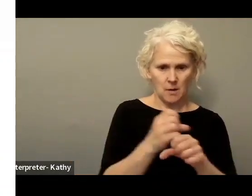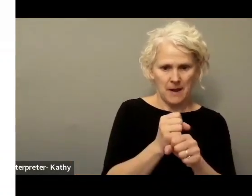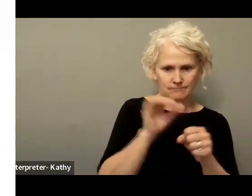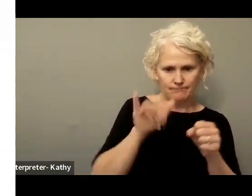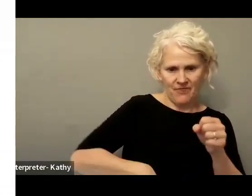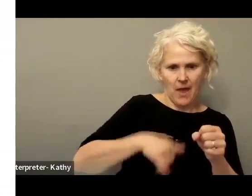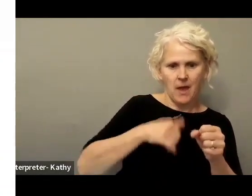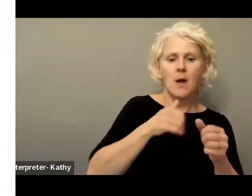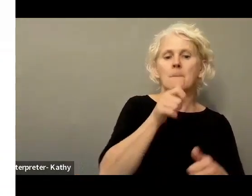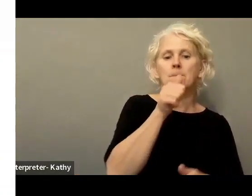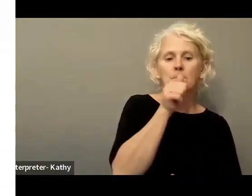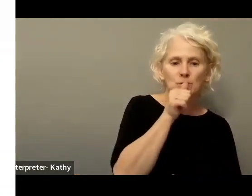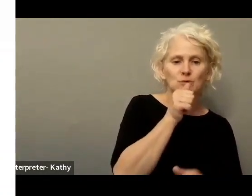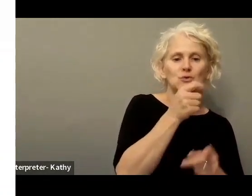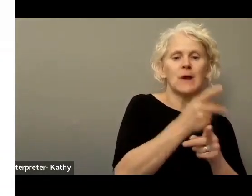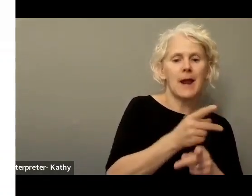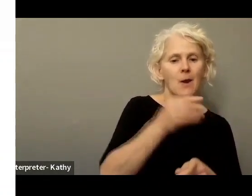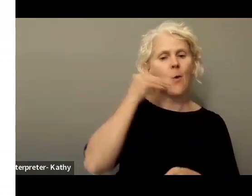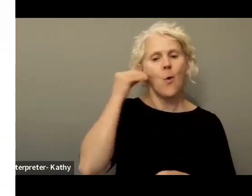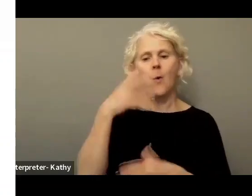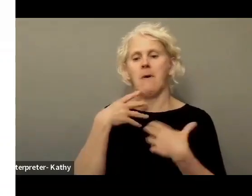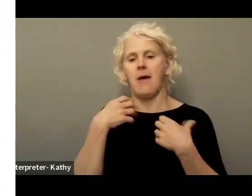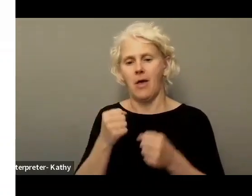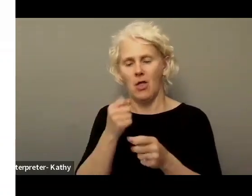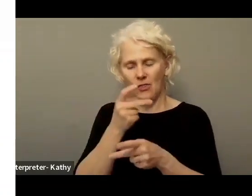aides and home health aides. All right, next slide.